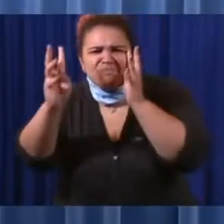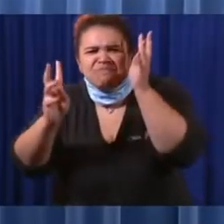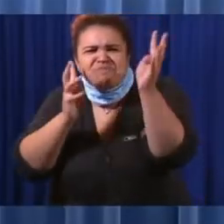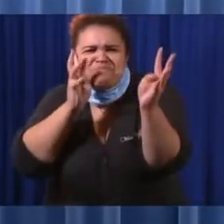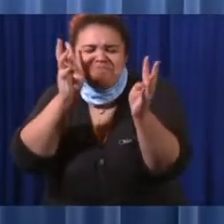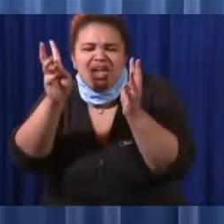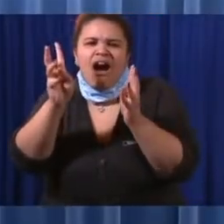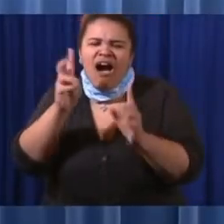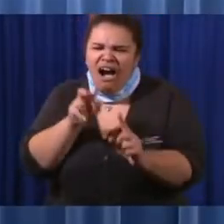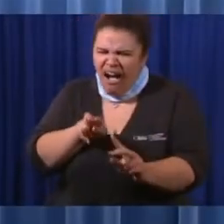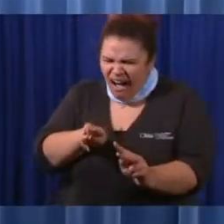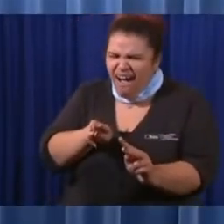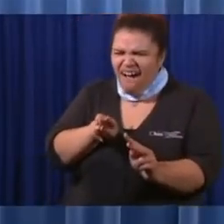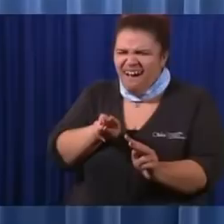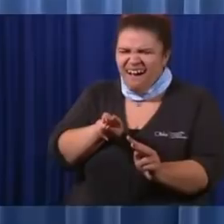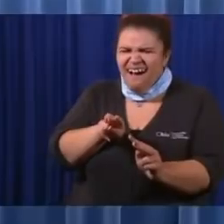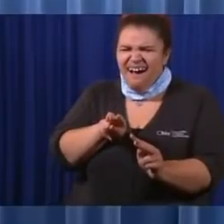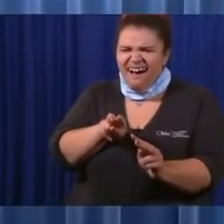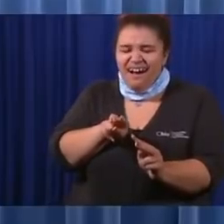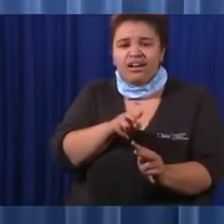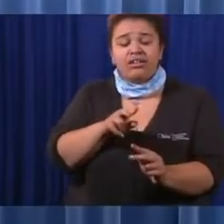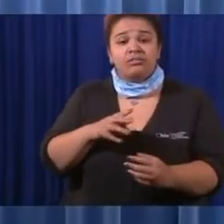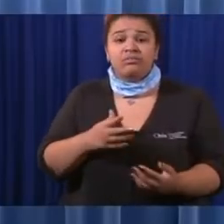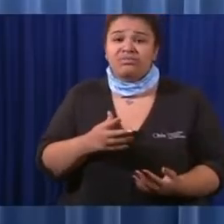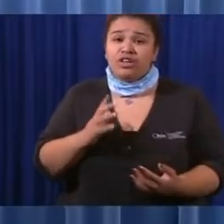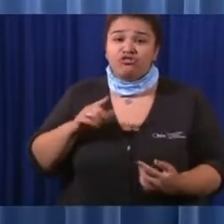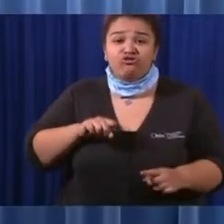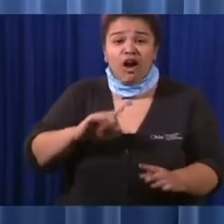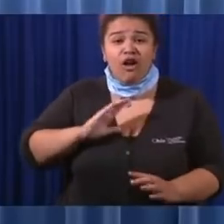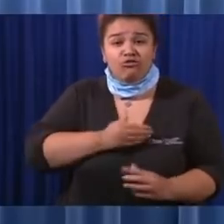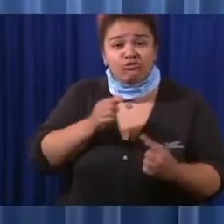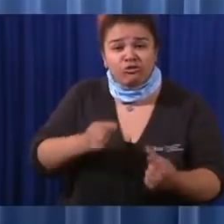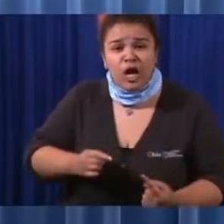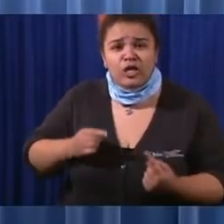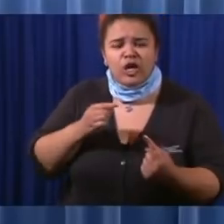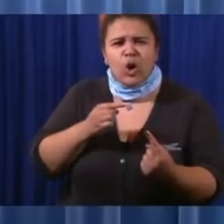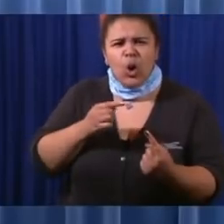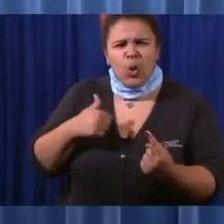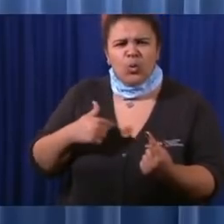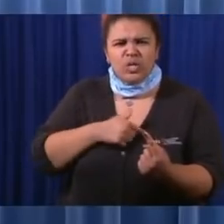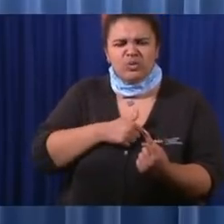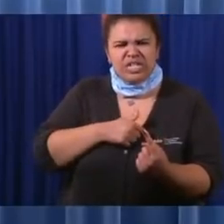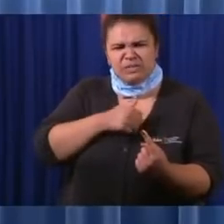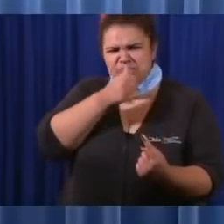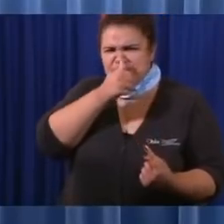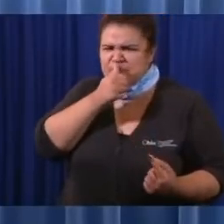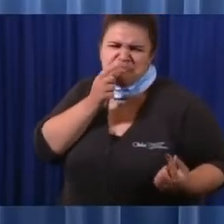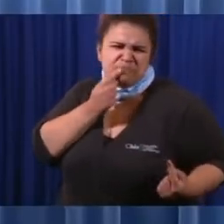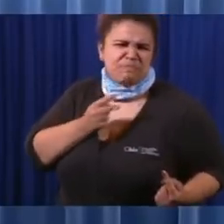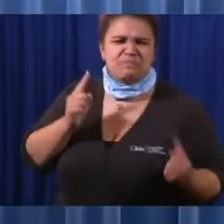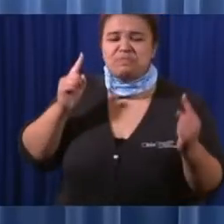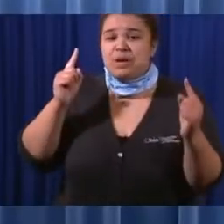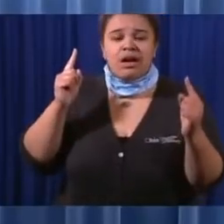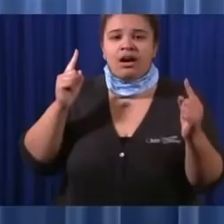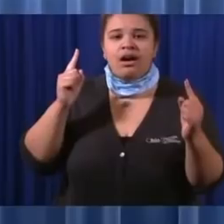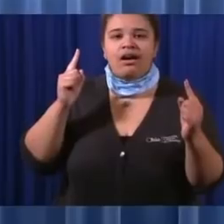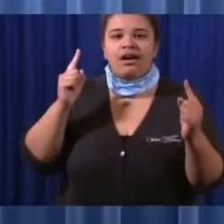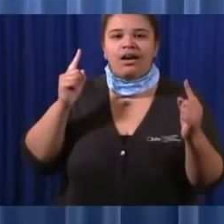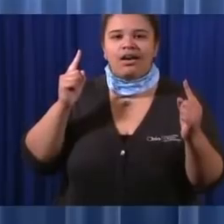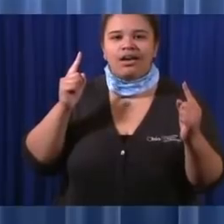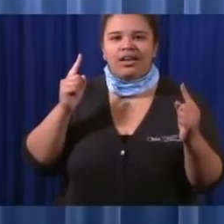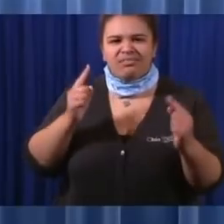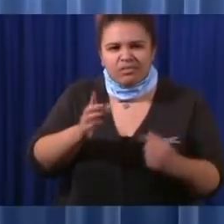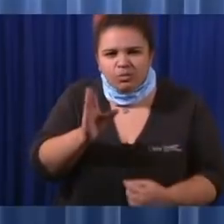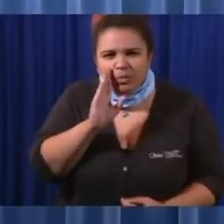struggle, we are going to learn things, and we are learning things. We will emerge stronger, better,